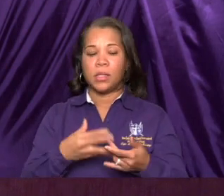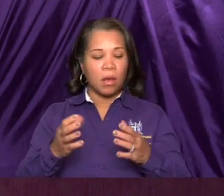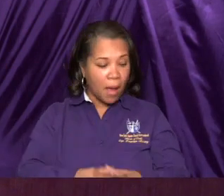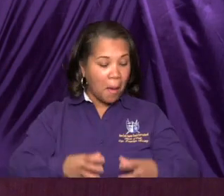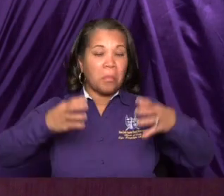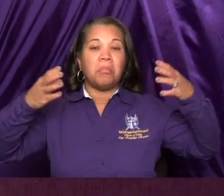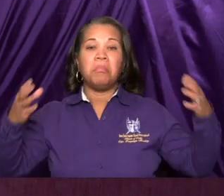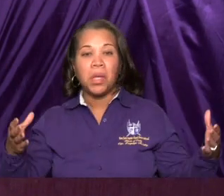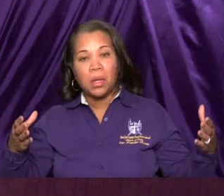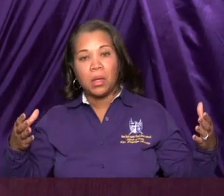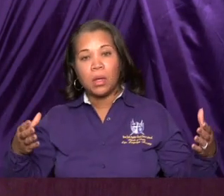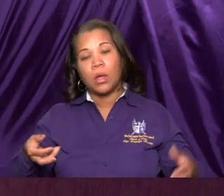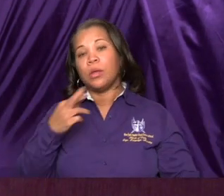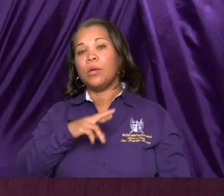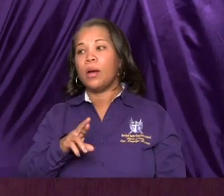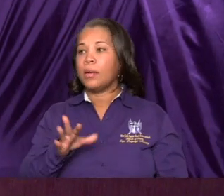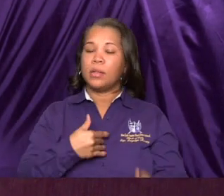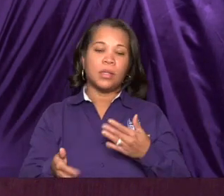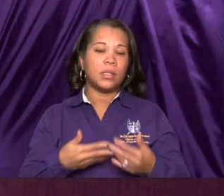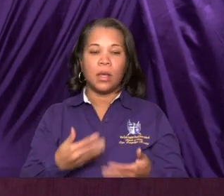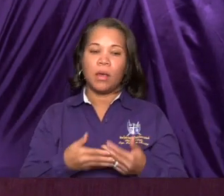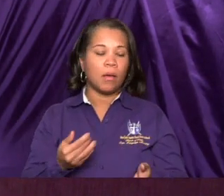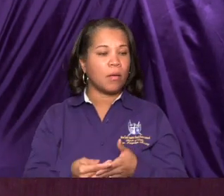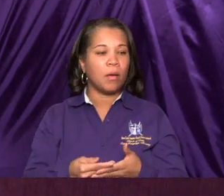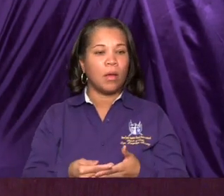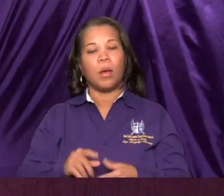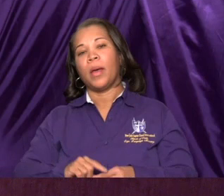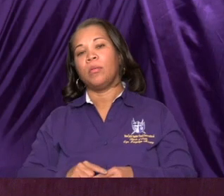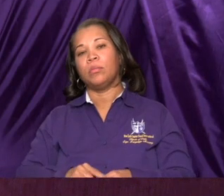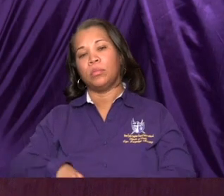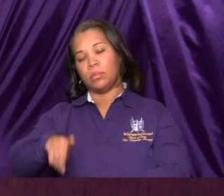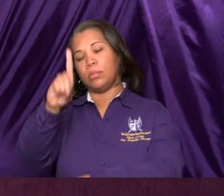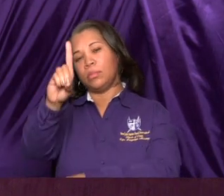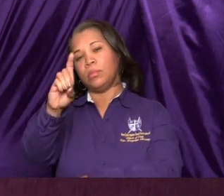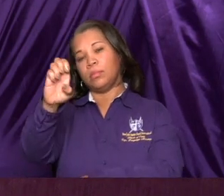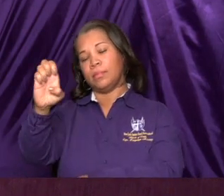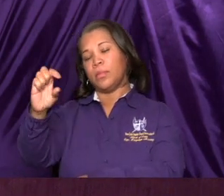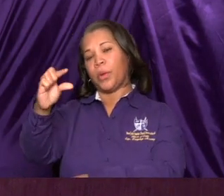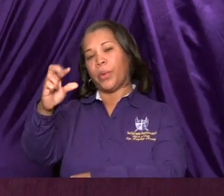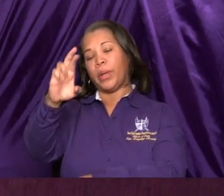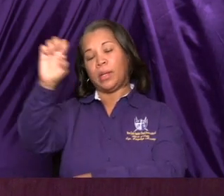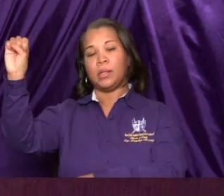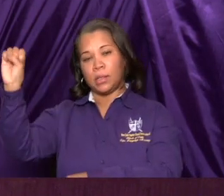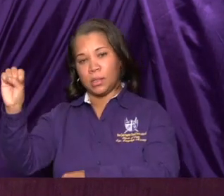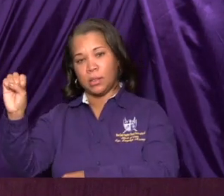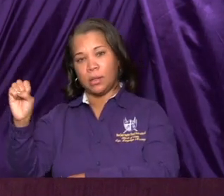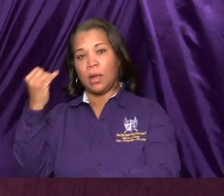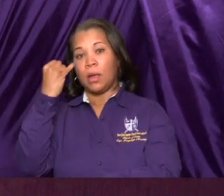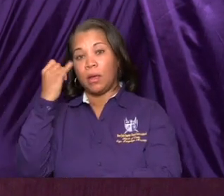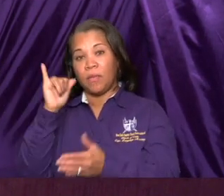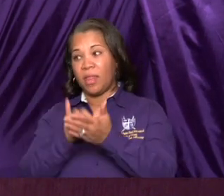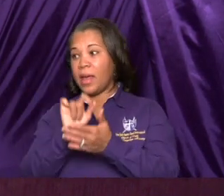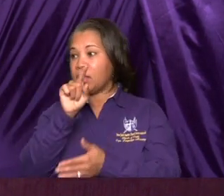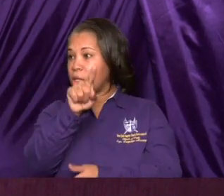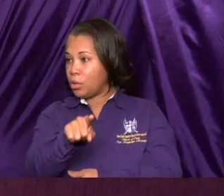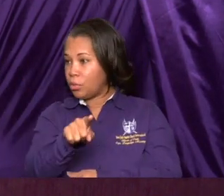are. He doesn't care how much degrees you have. But if that's you right where you are, I